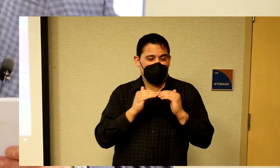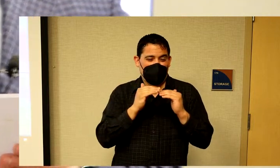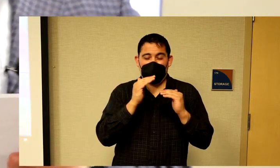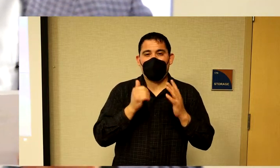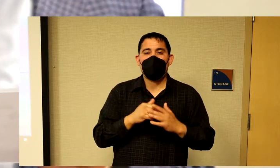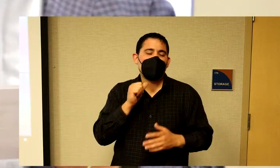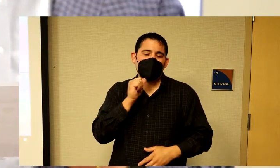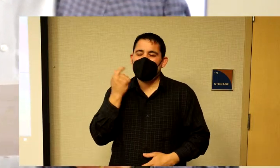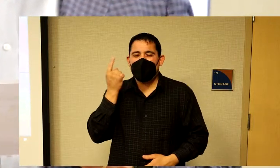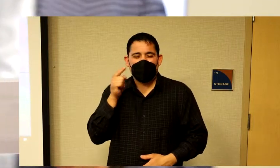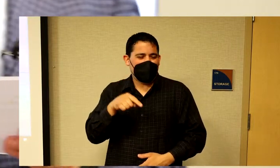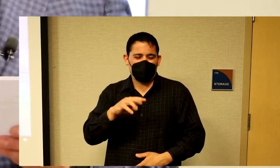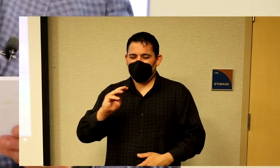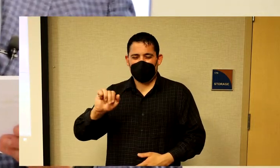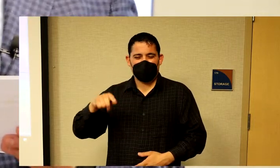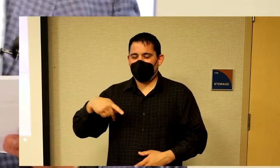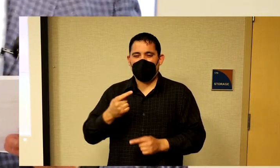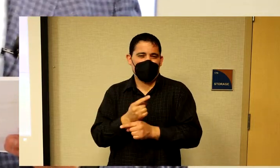appropriate.